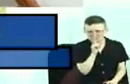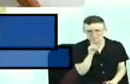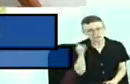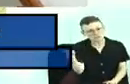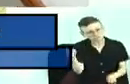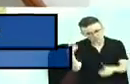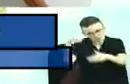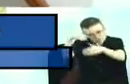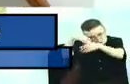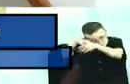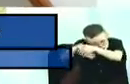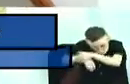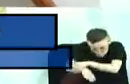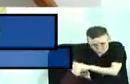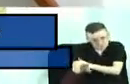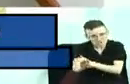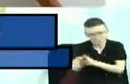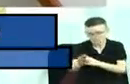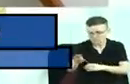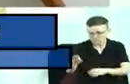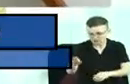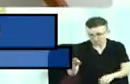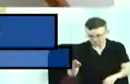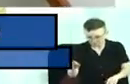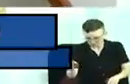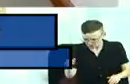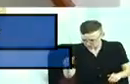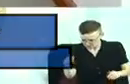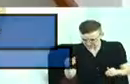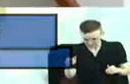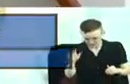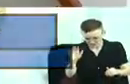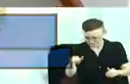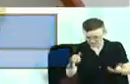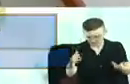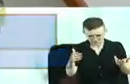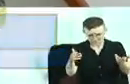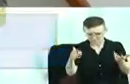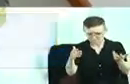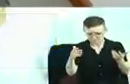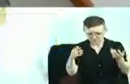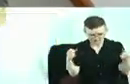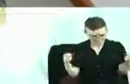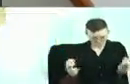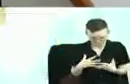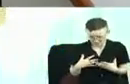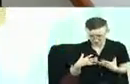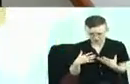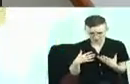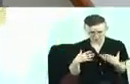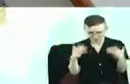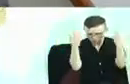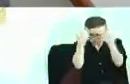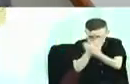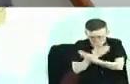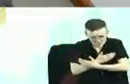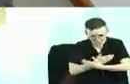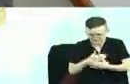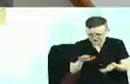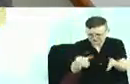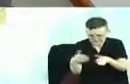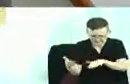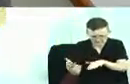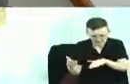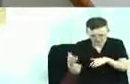deep within and to face down all of that emptiness, that fear and that death will have